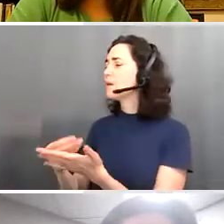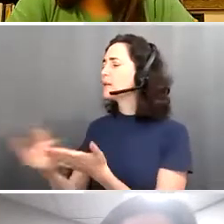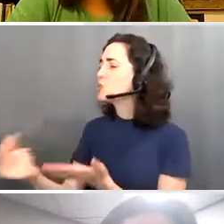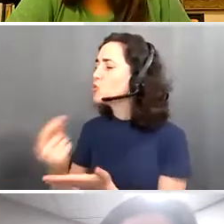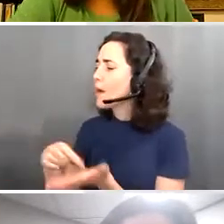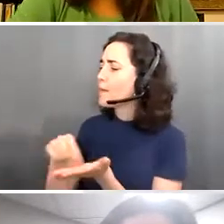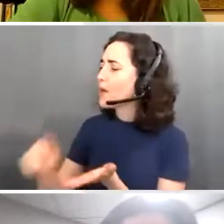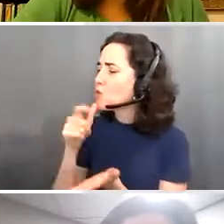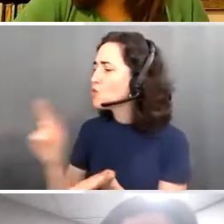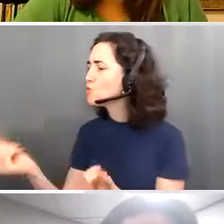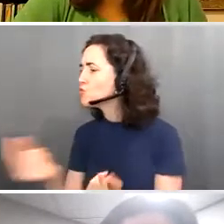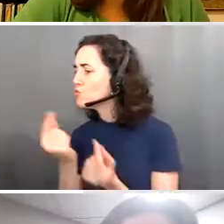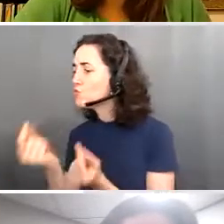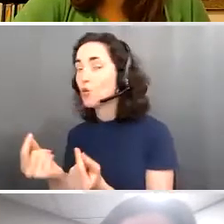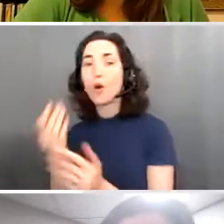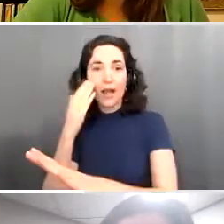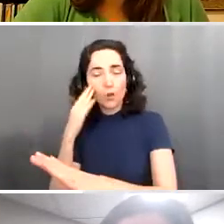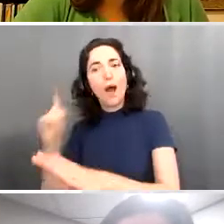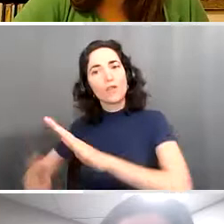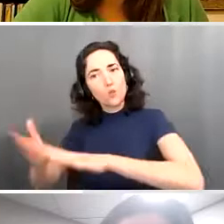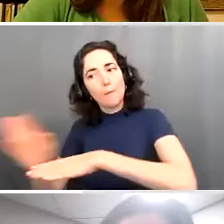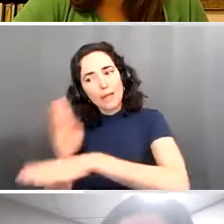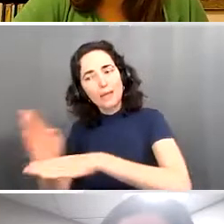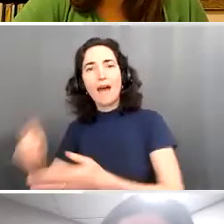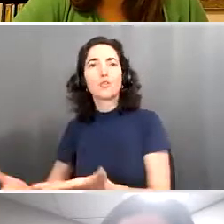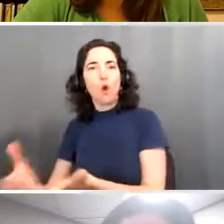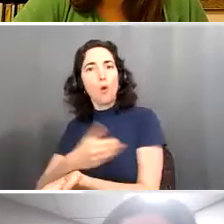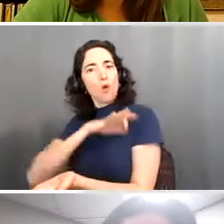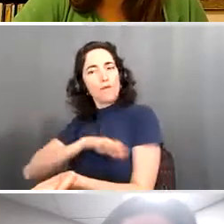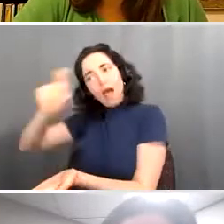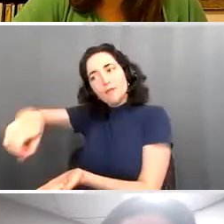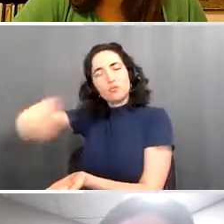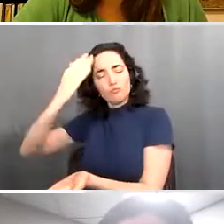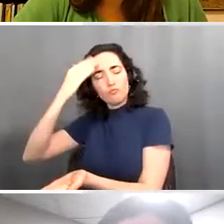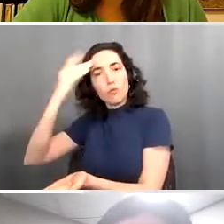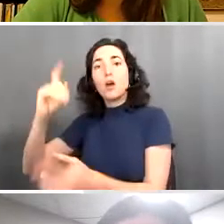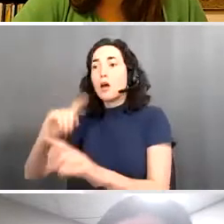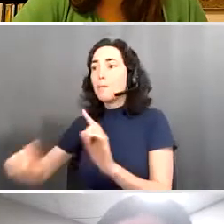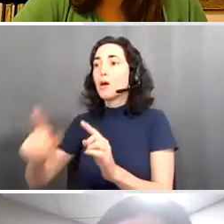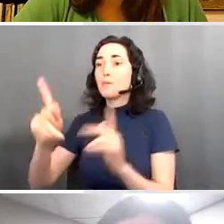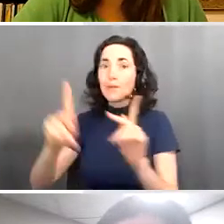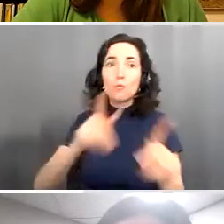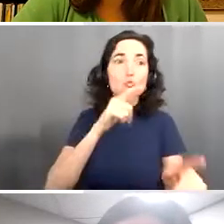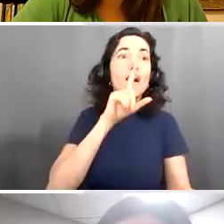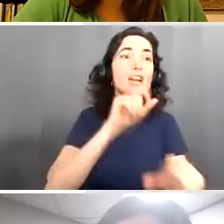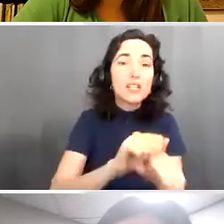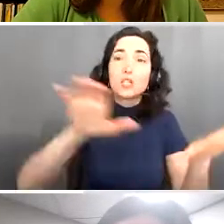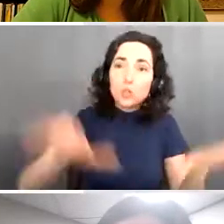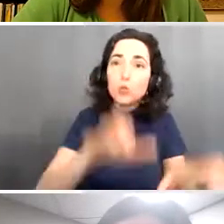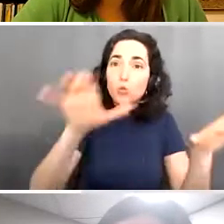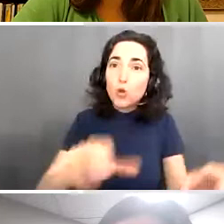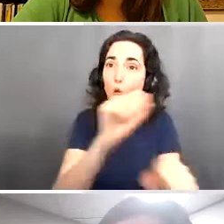I know they're in business and they have to make money and that kind of thing, but people that are actually doing the work, we have